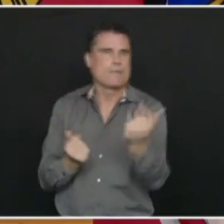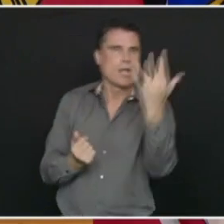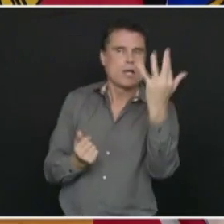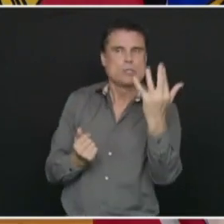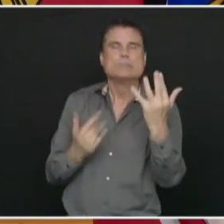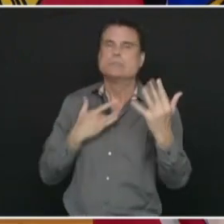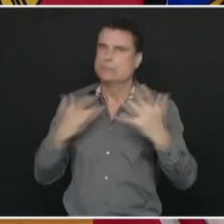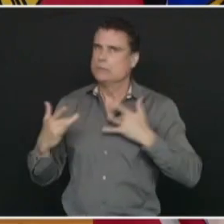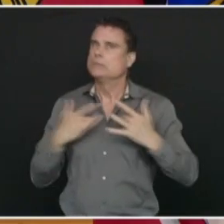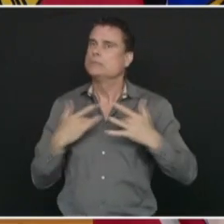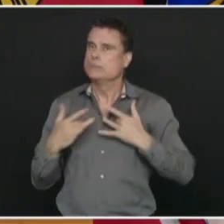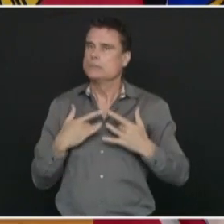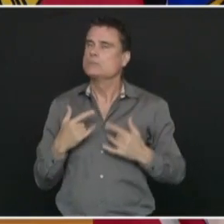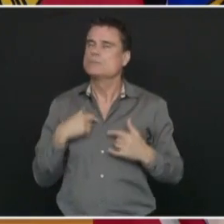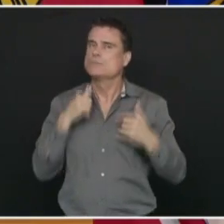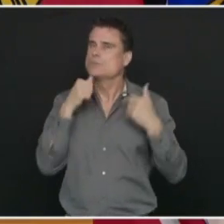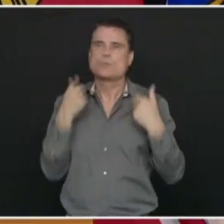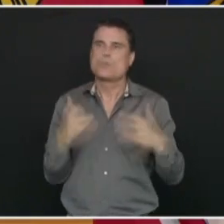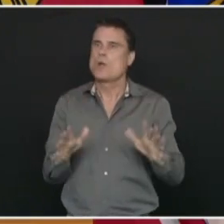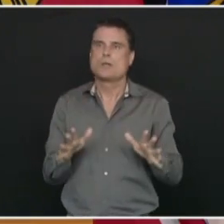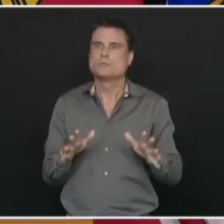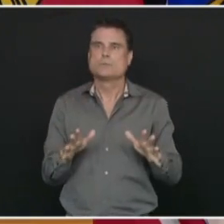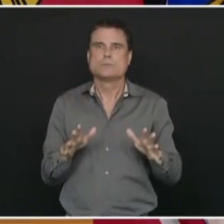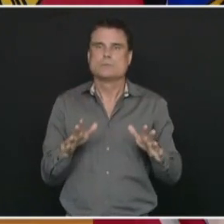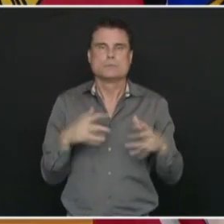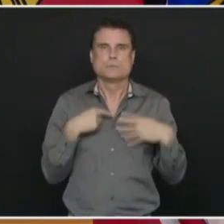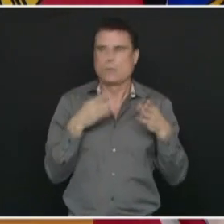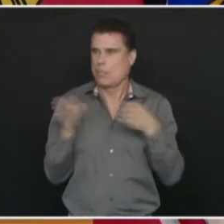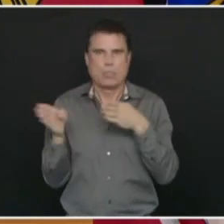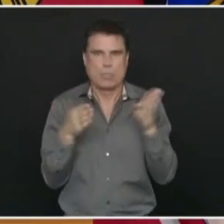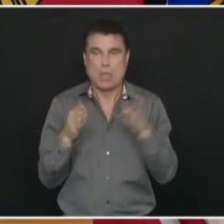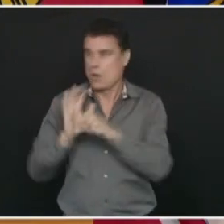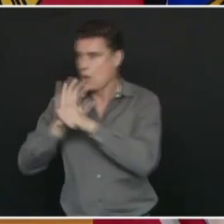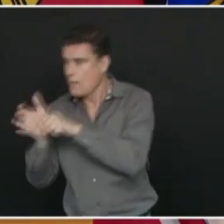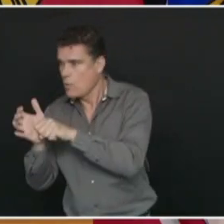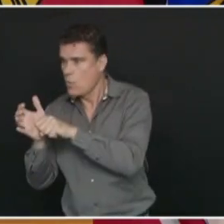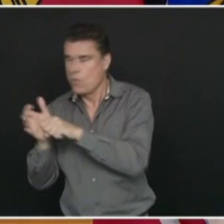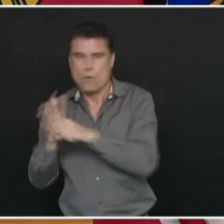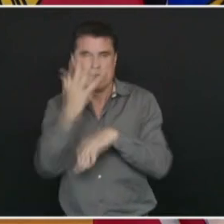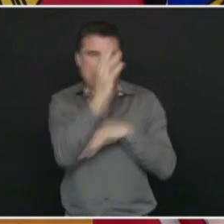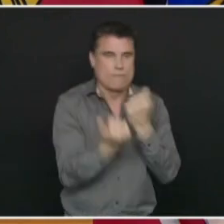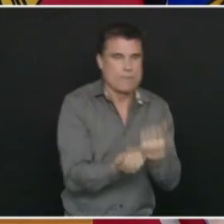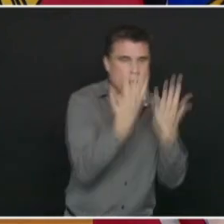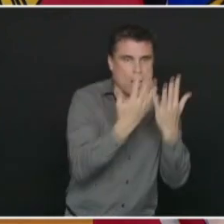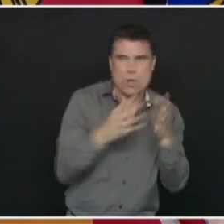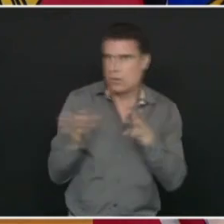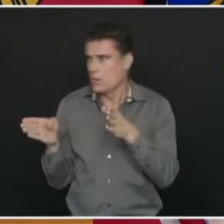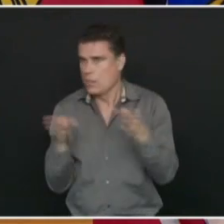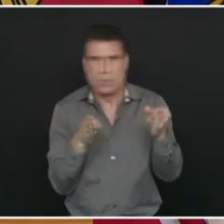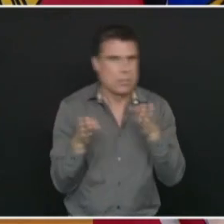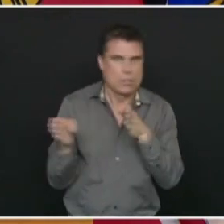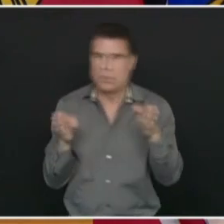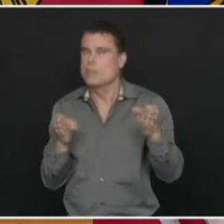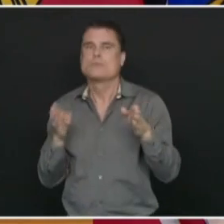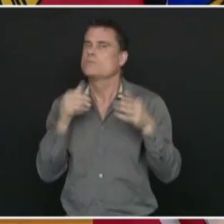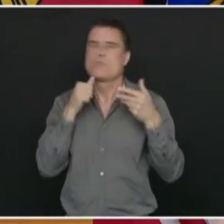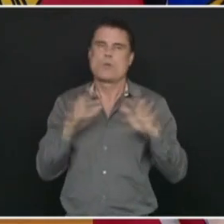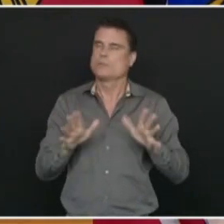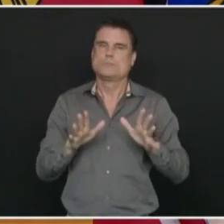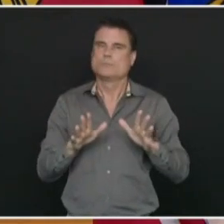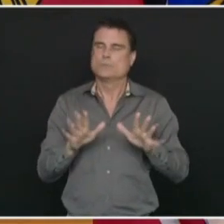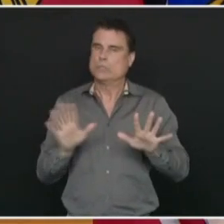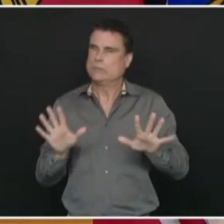Almost all of our deaths, unfortunately, are in elder people, with the one exception of a young man in his